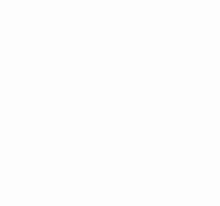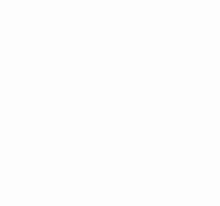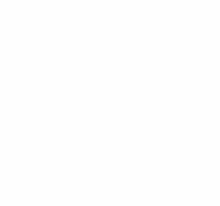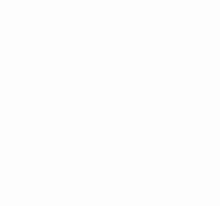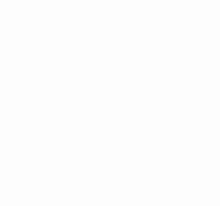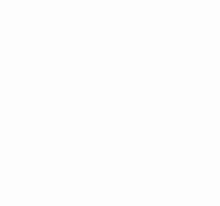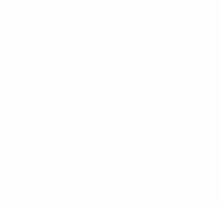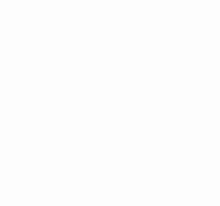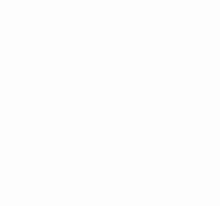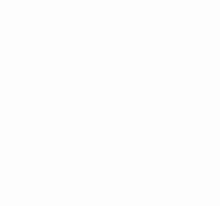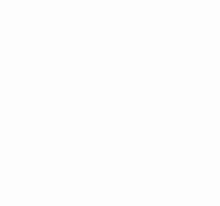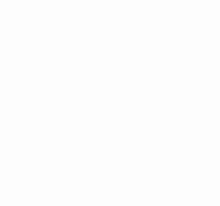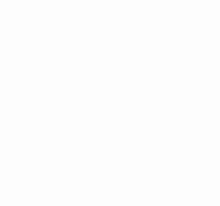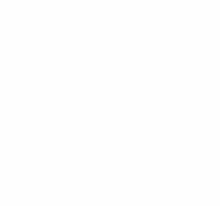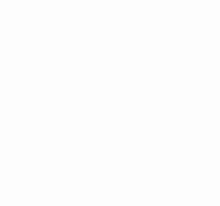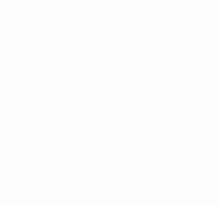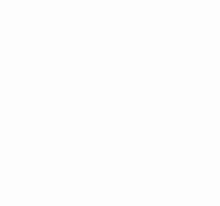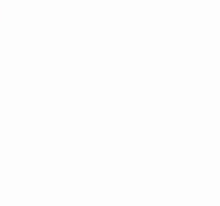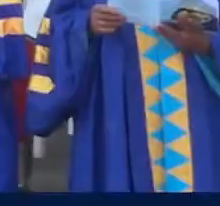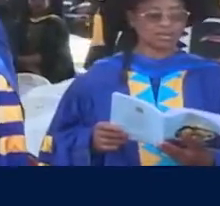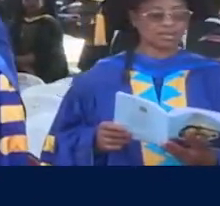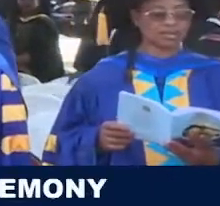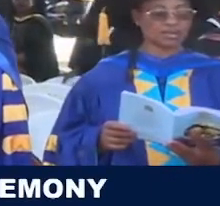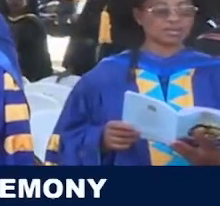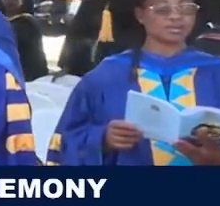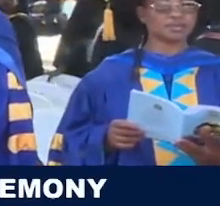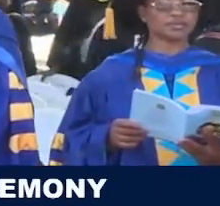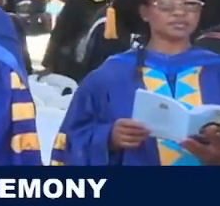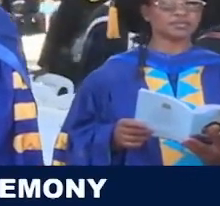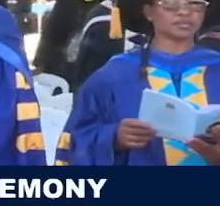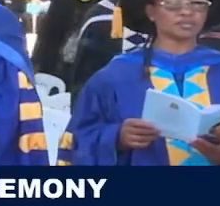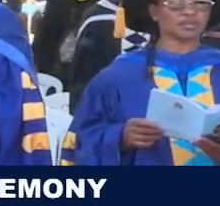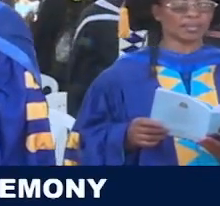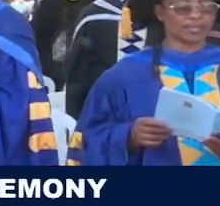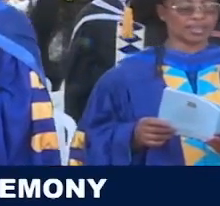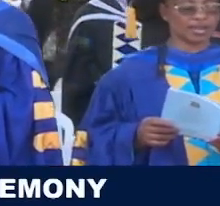graduation ceremony on Friday, 19th July 2024 at the main campus